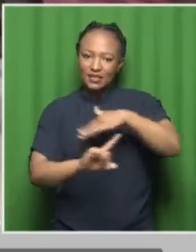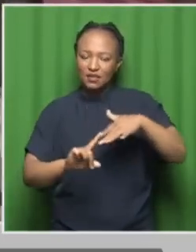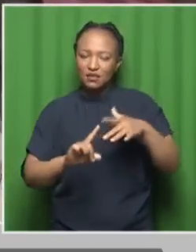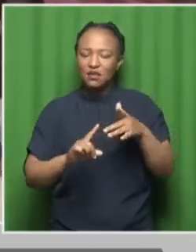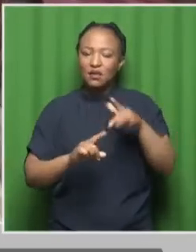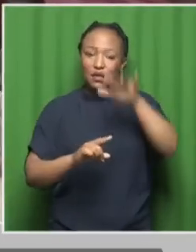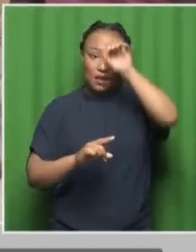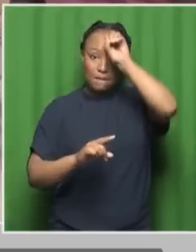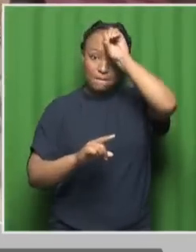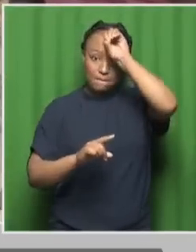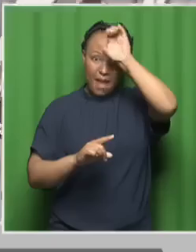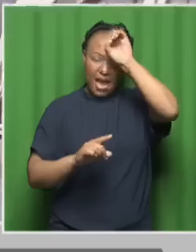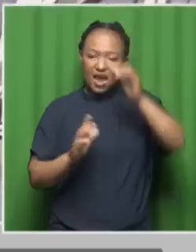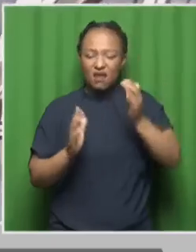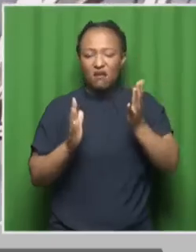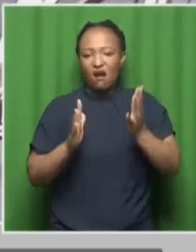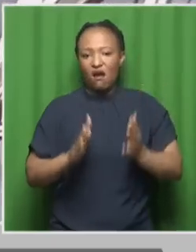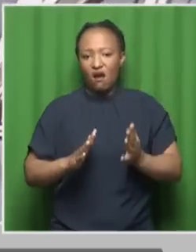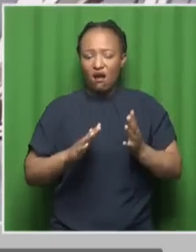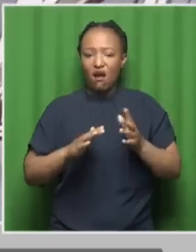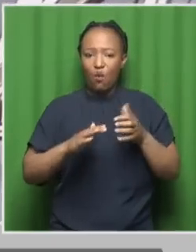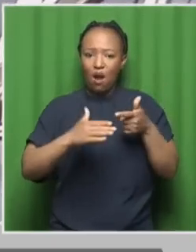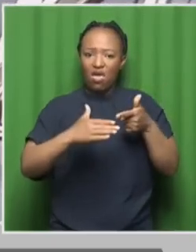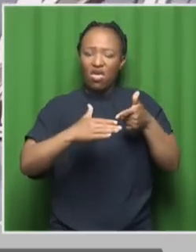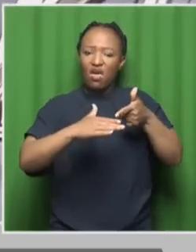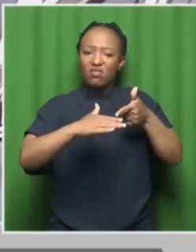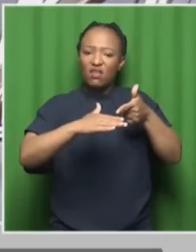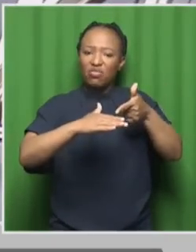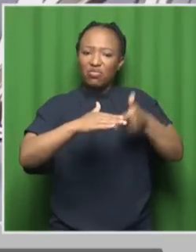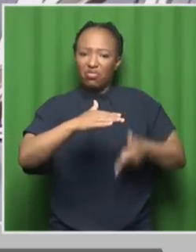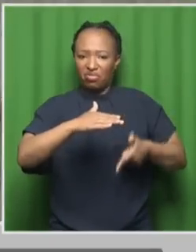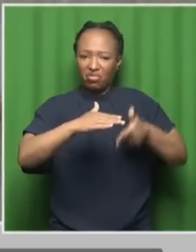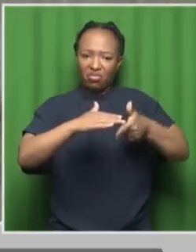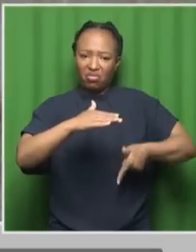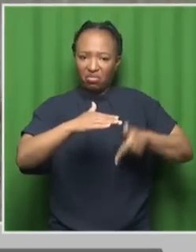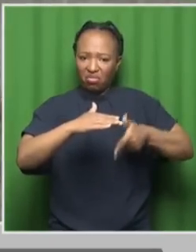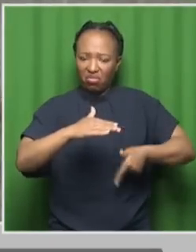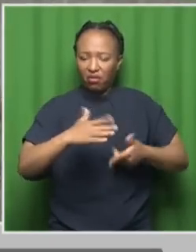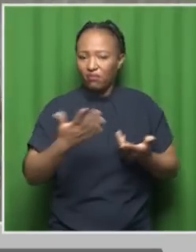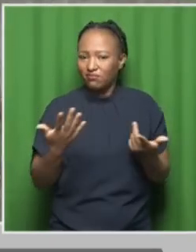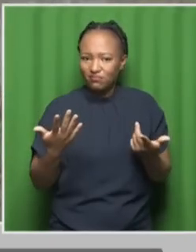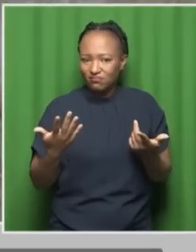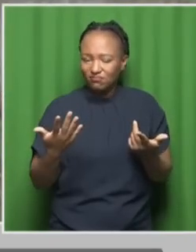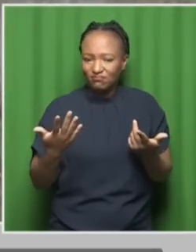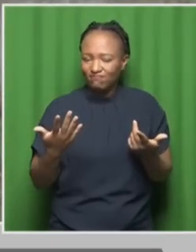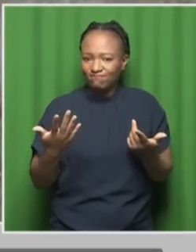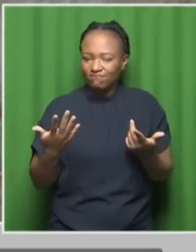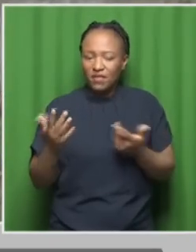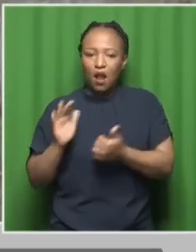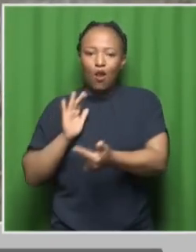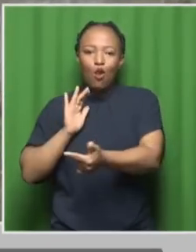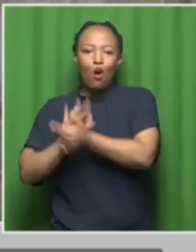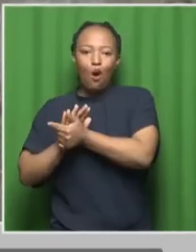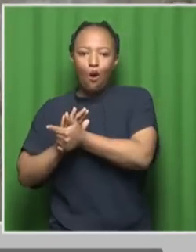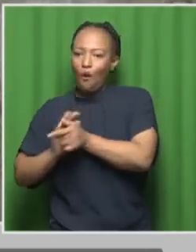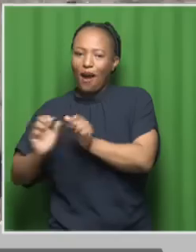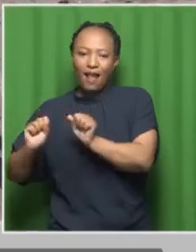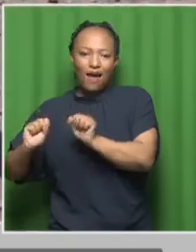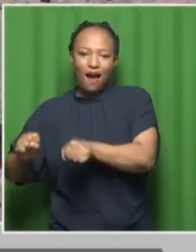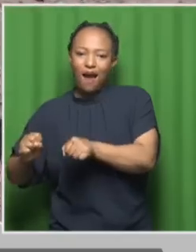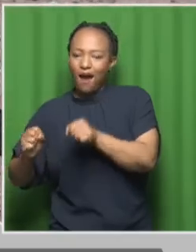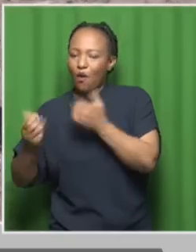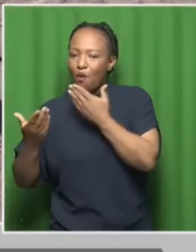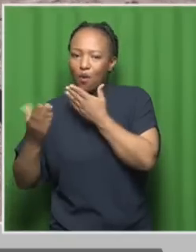there's only an option to be an illegal artisanal miner. There is nothing in the law that allows that. So I agree that some kind